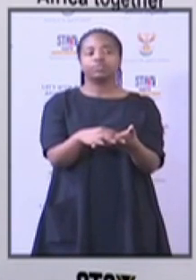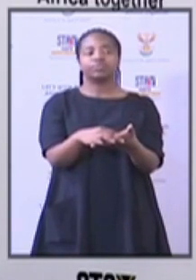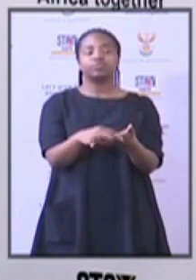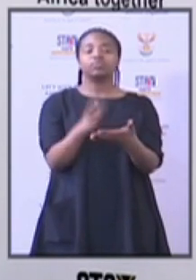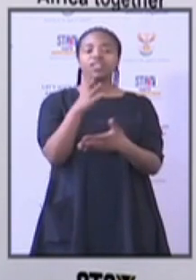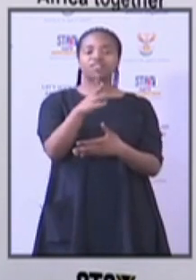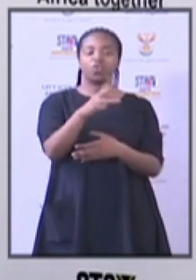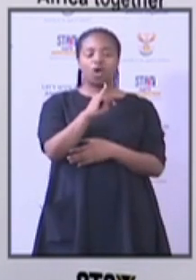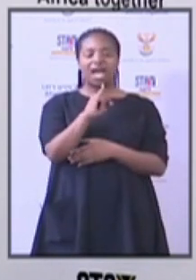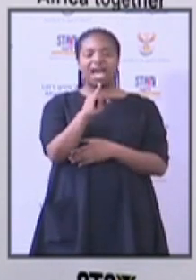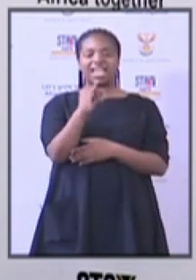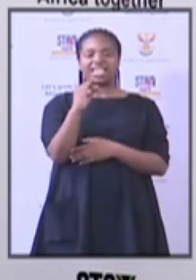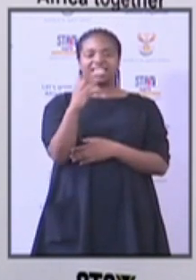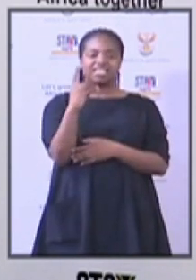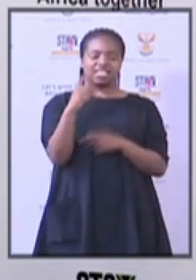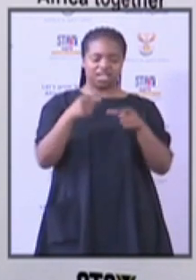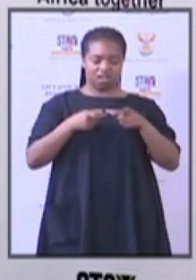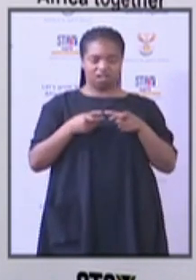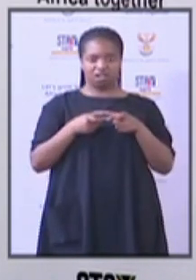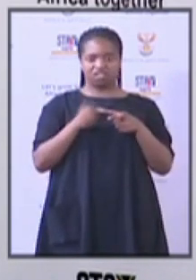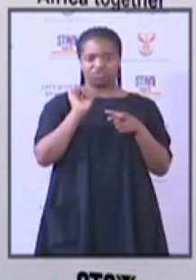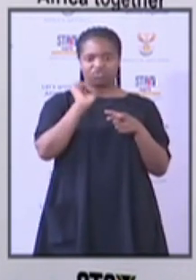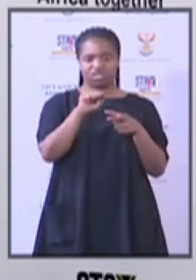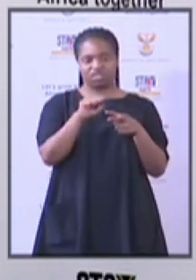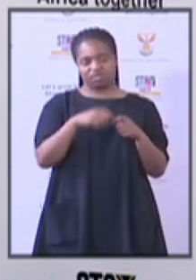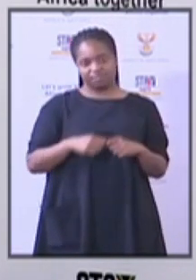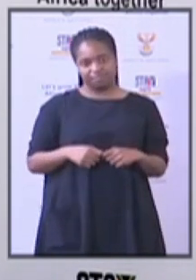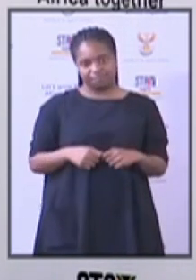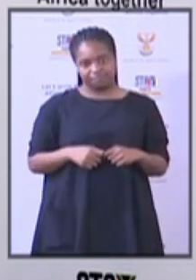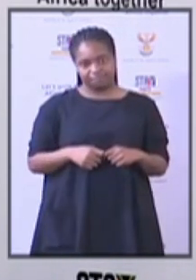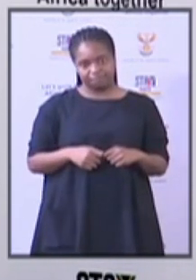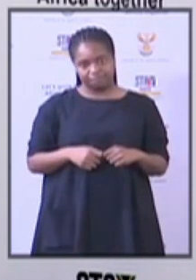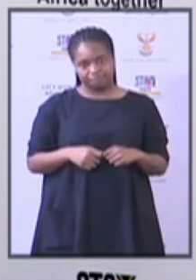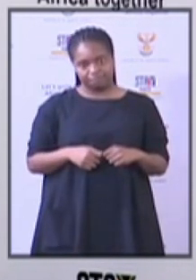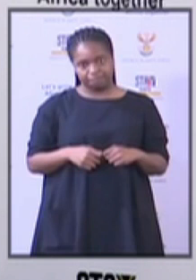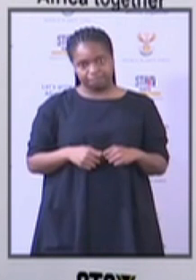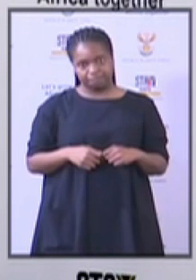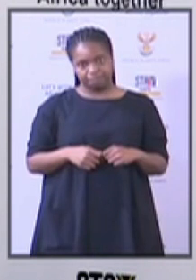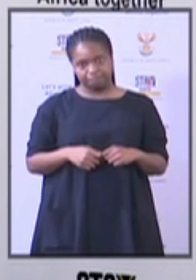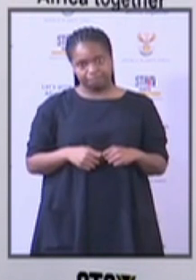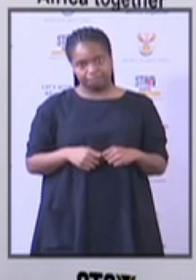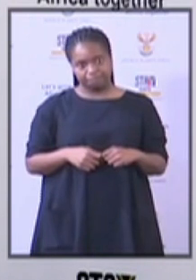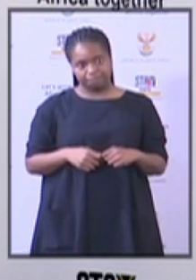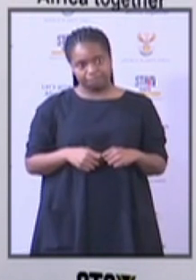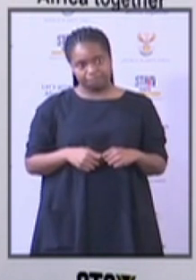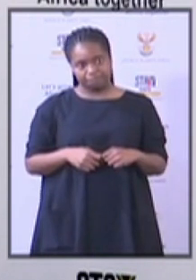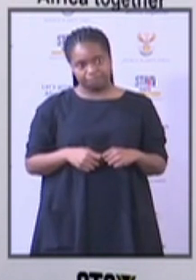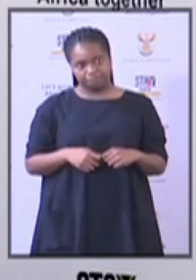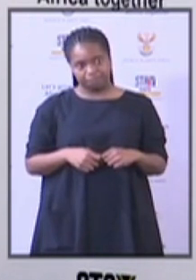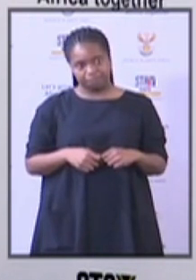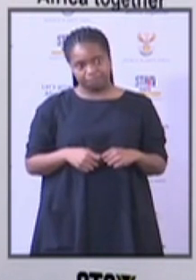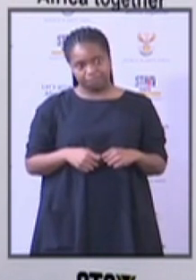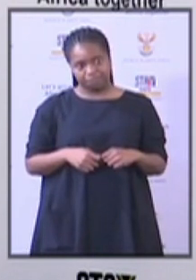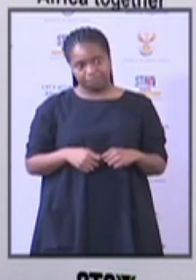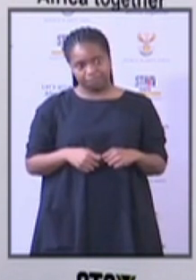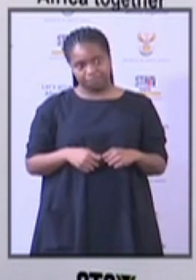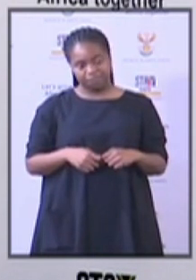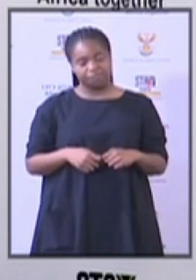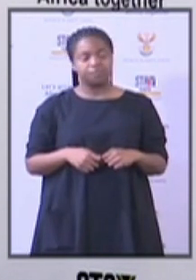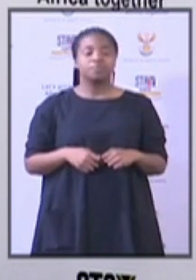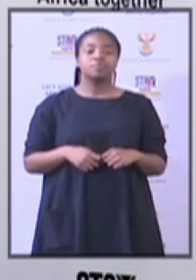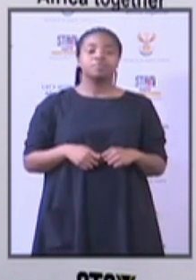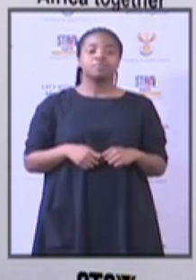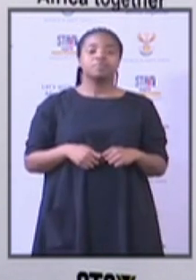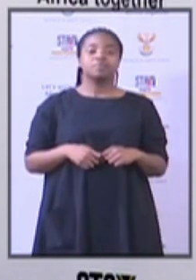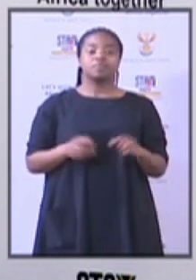a smart ID card. Now, the validity